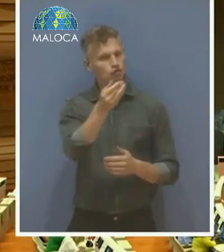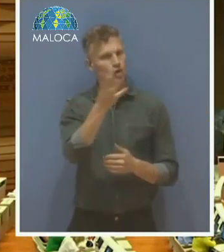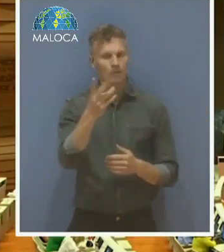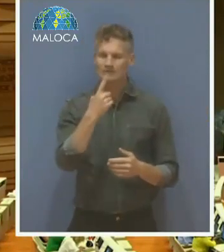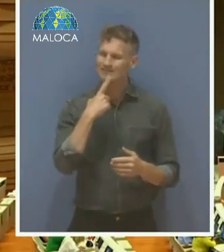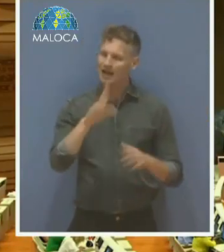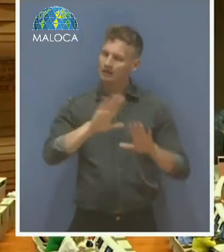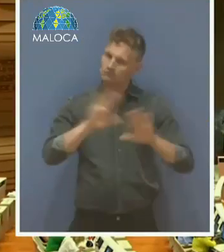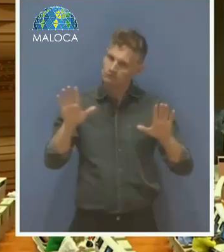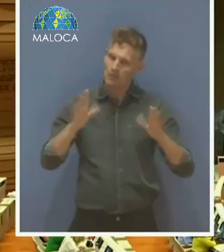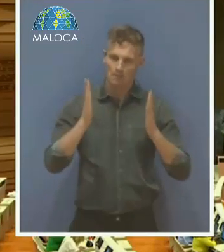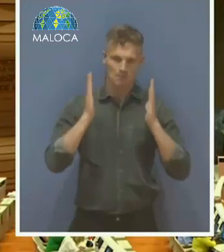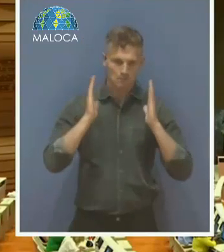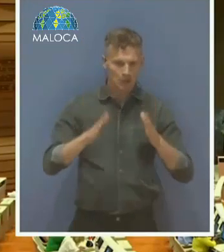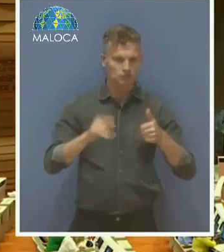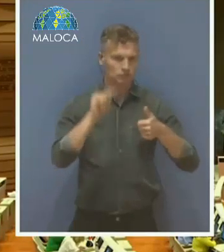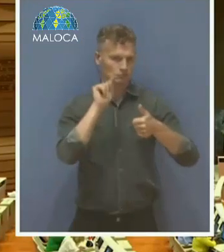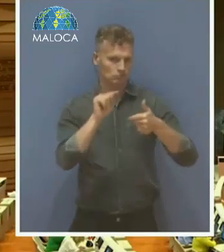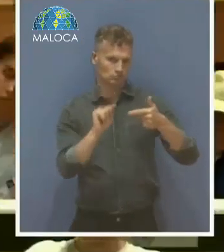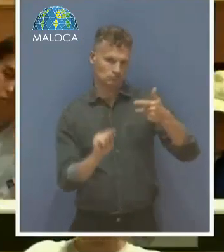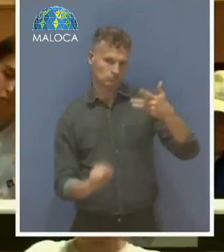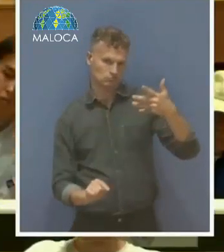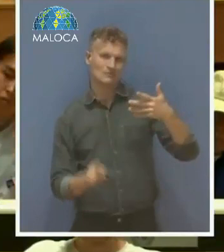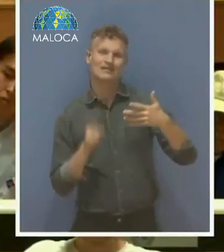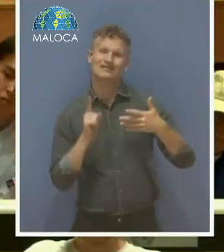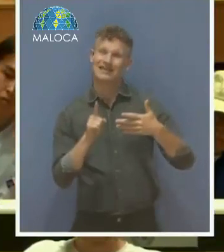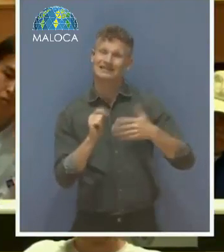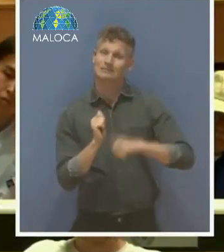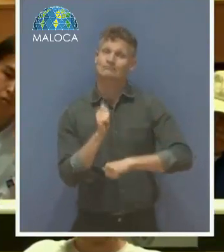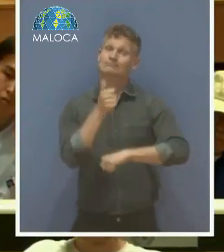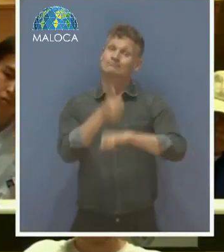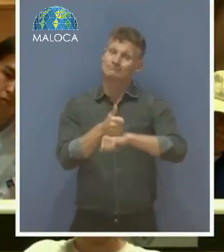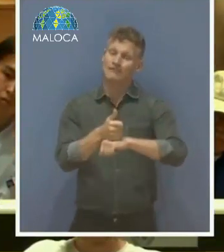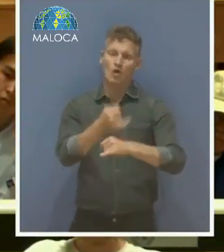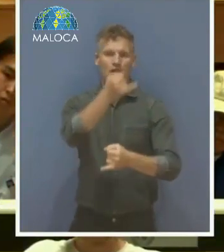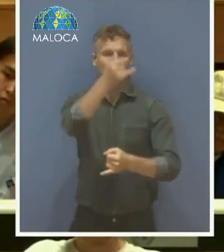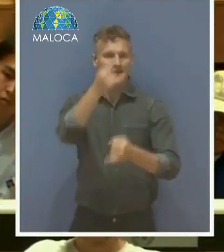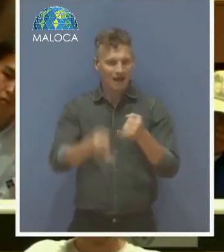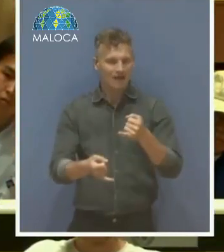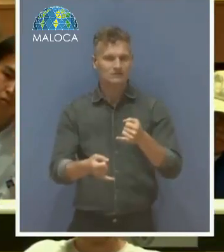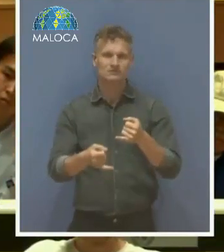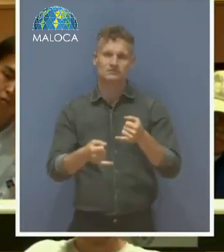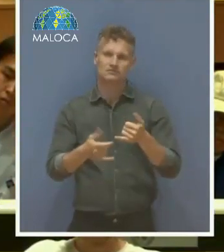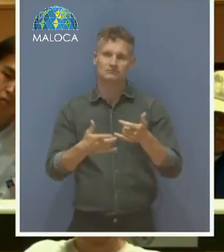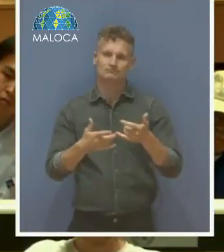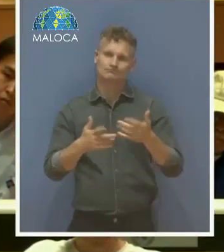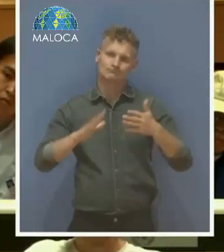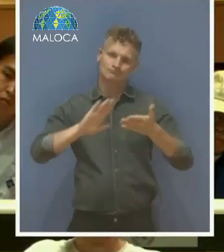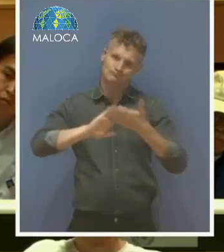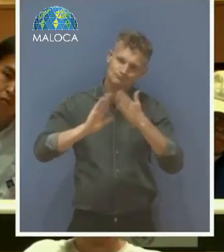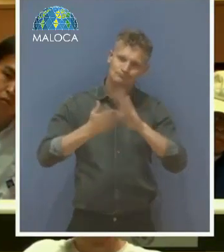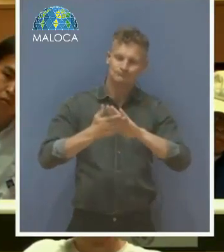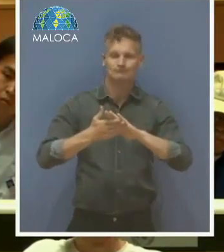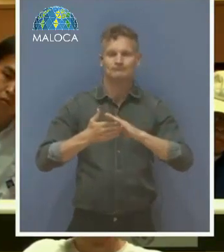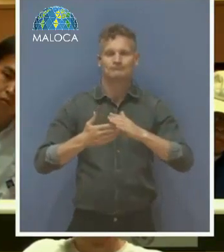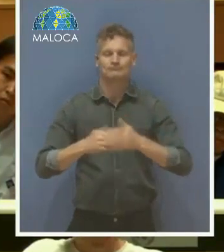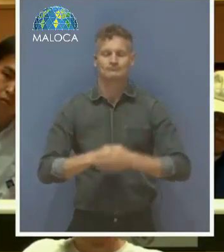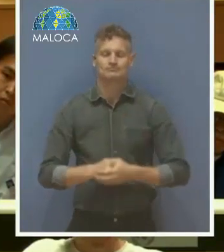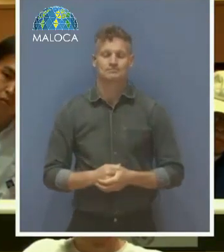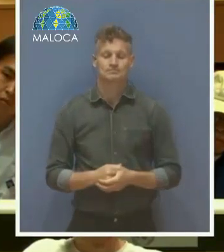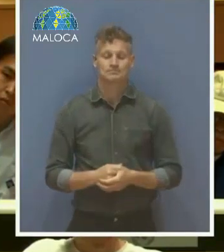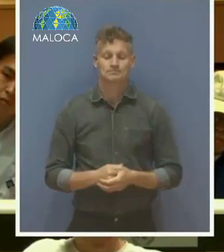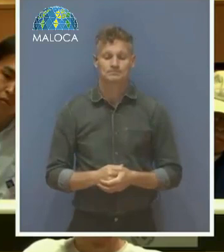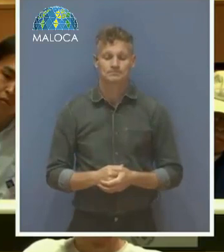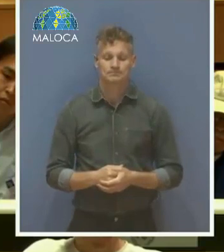be set for the final products of these negotiations. Finally, we should